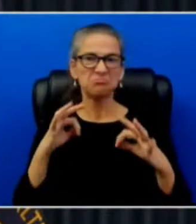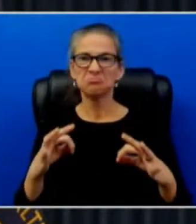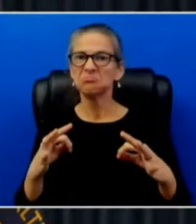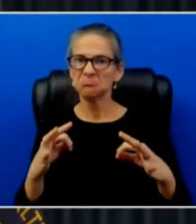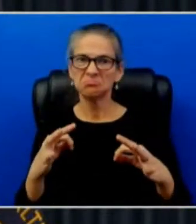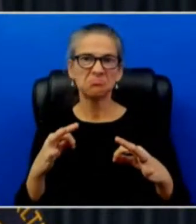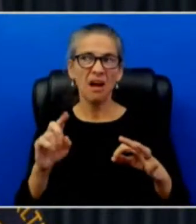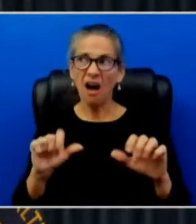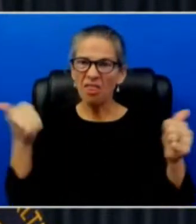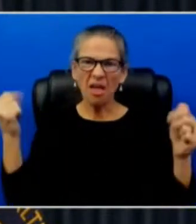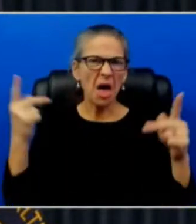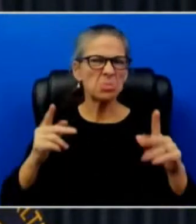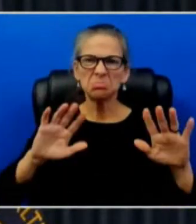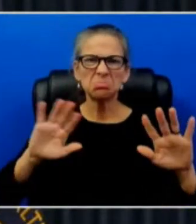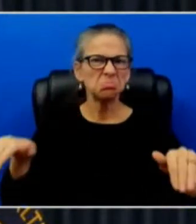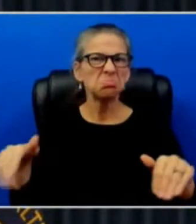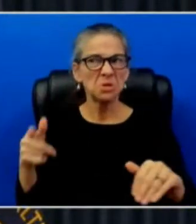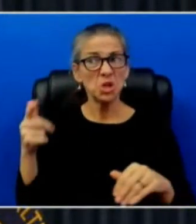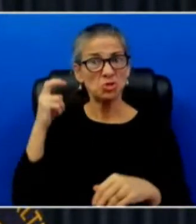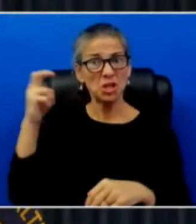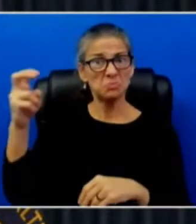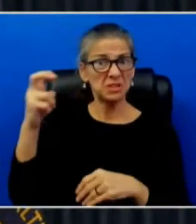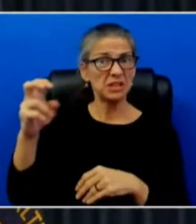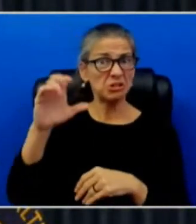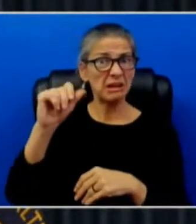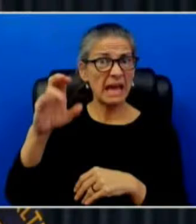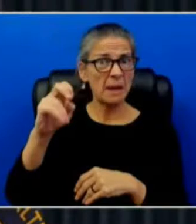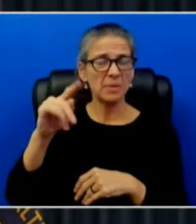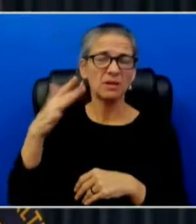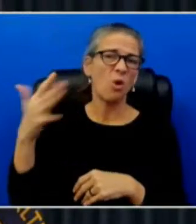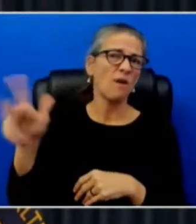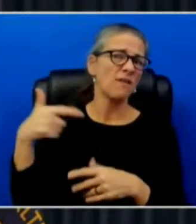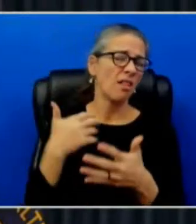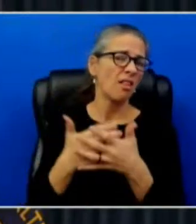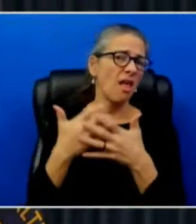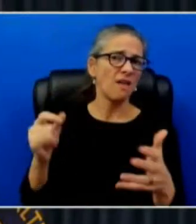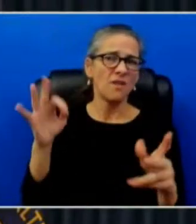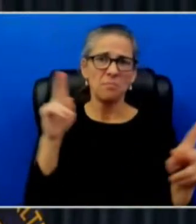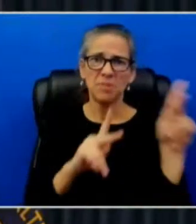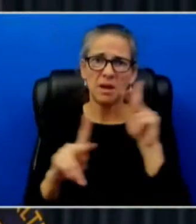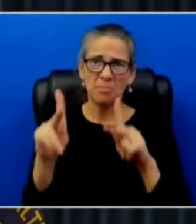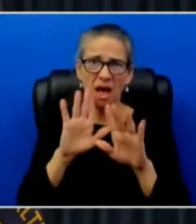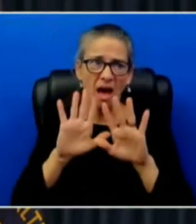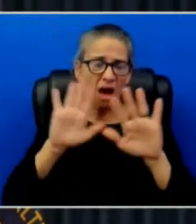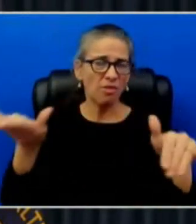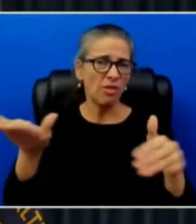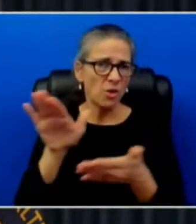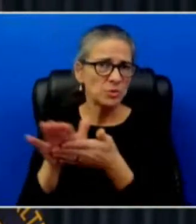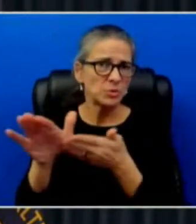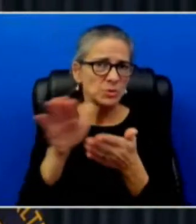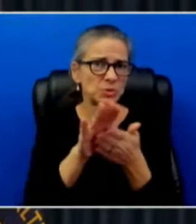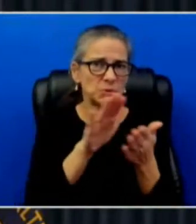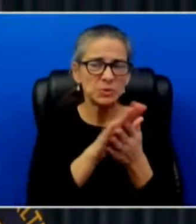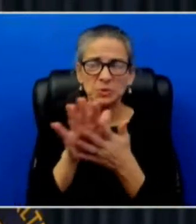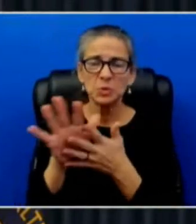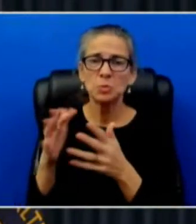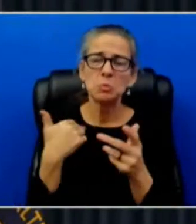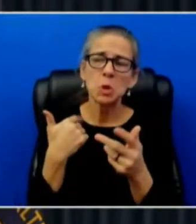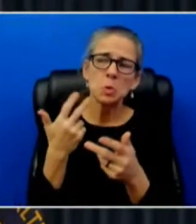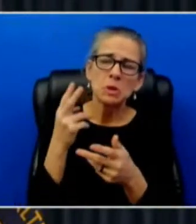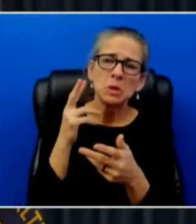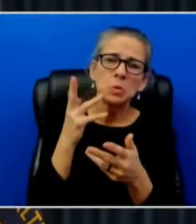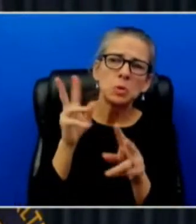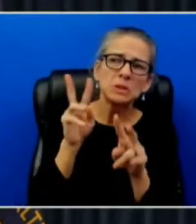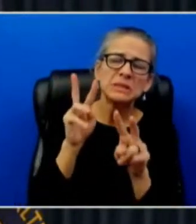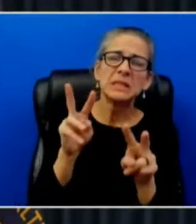The Transportation Cabinet has significant personnel out there. We'll see. The utilities may call in folks from other states.